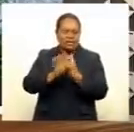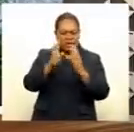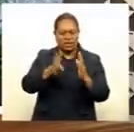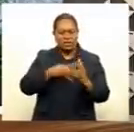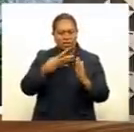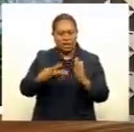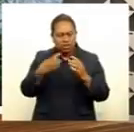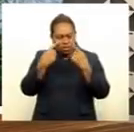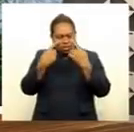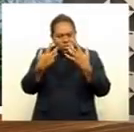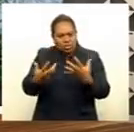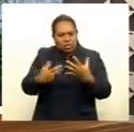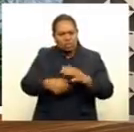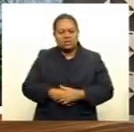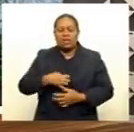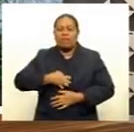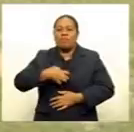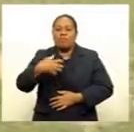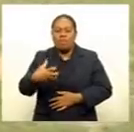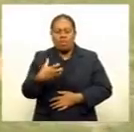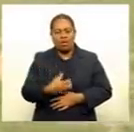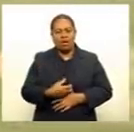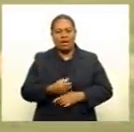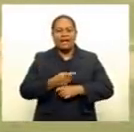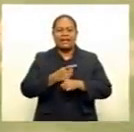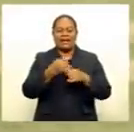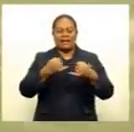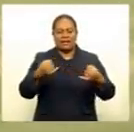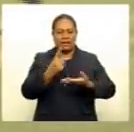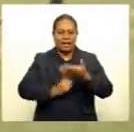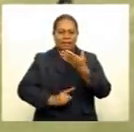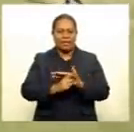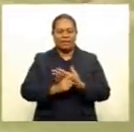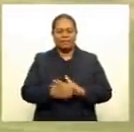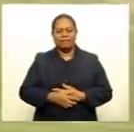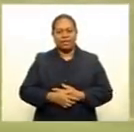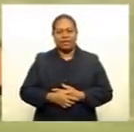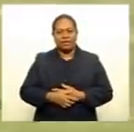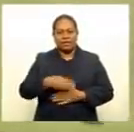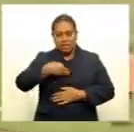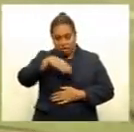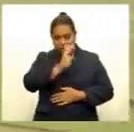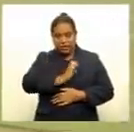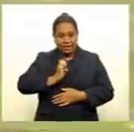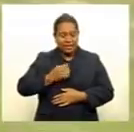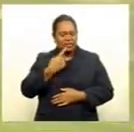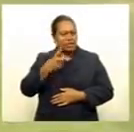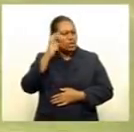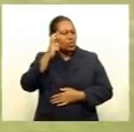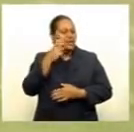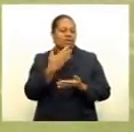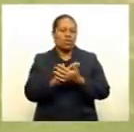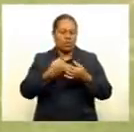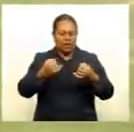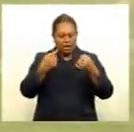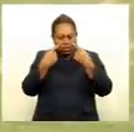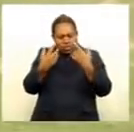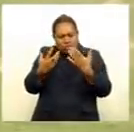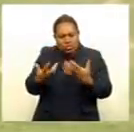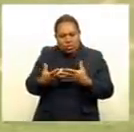next month, but with more stringent guidelines. Fiji FA Chief Executive Mohammed Yusuf says they are turning online to comply with